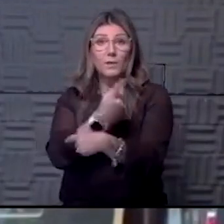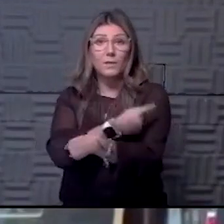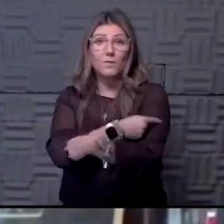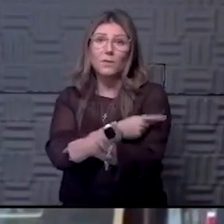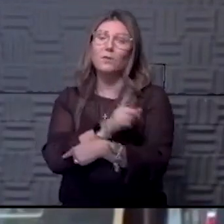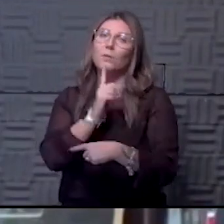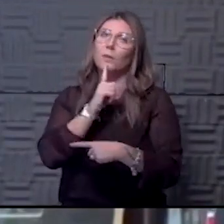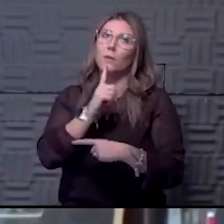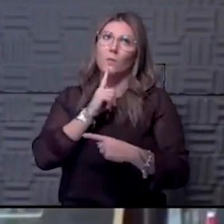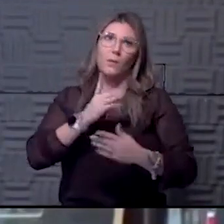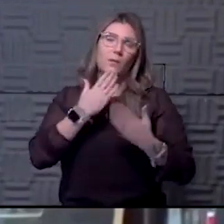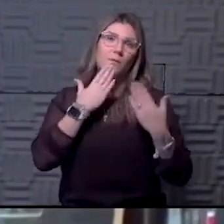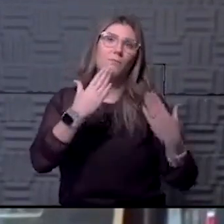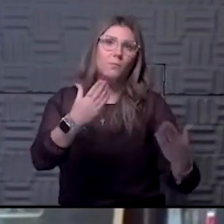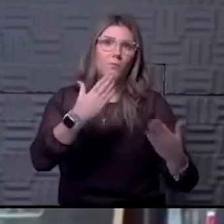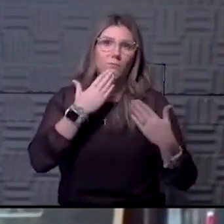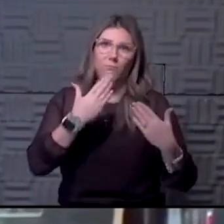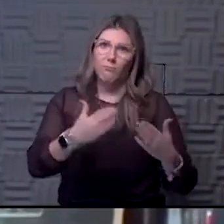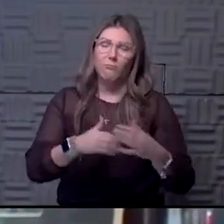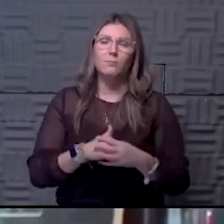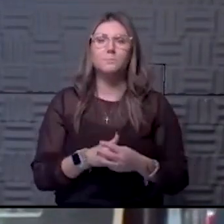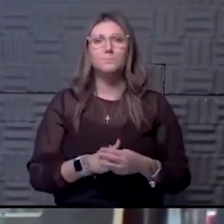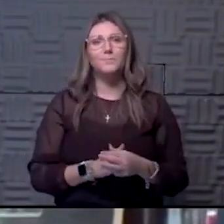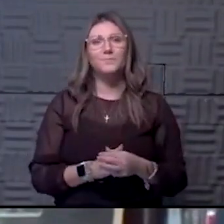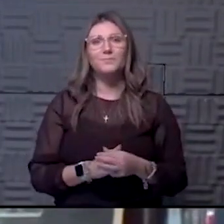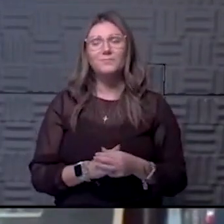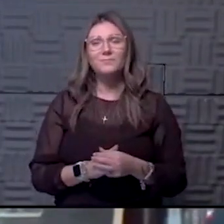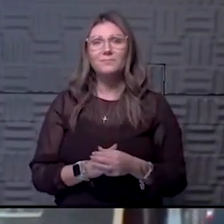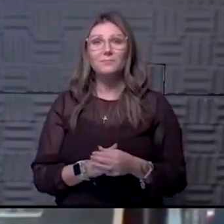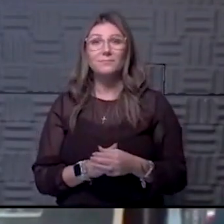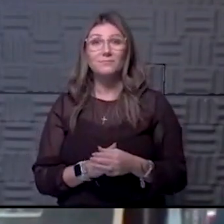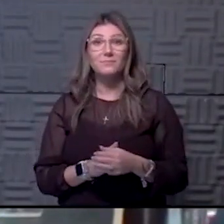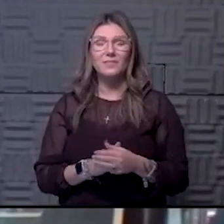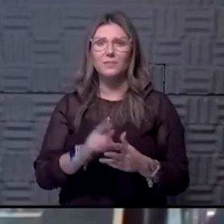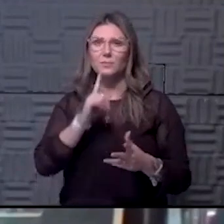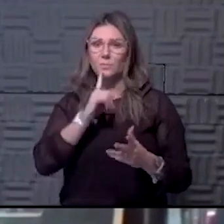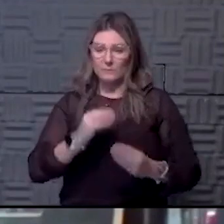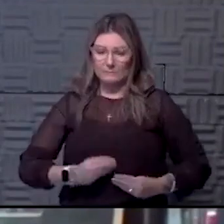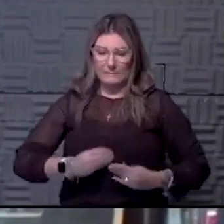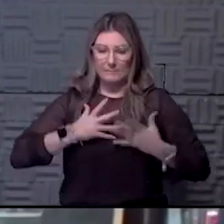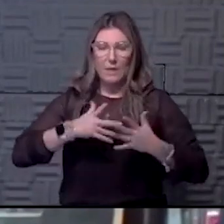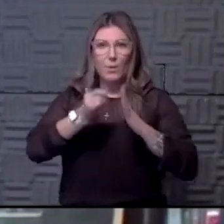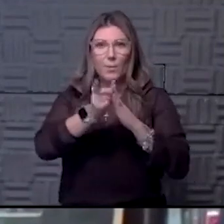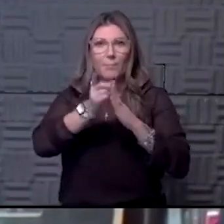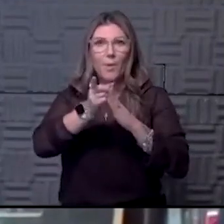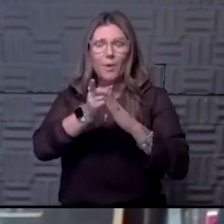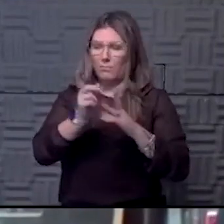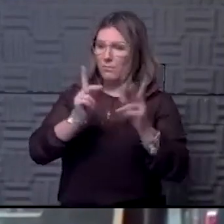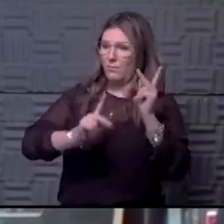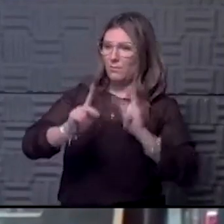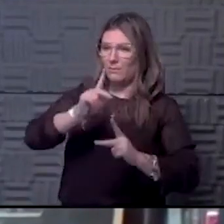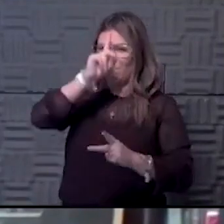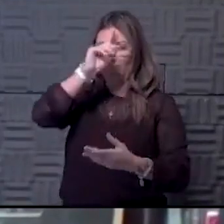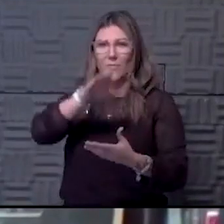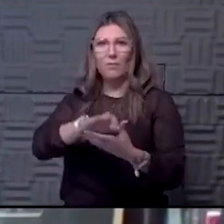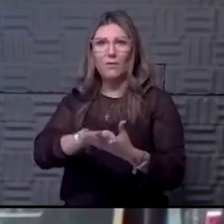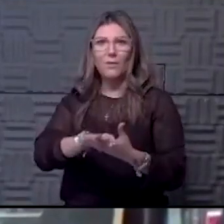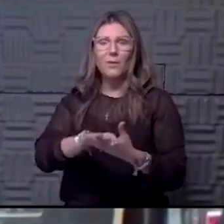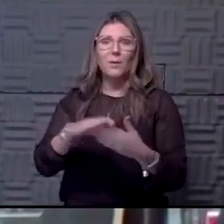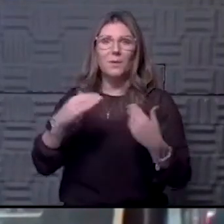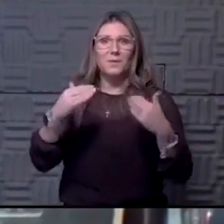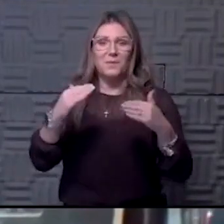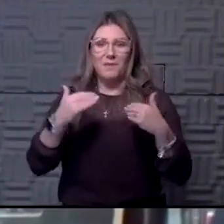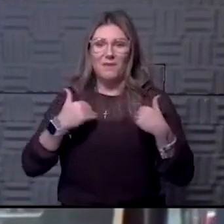so grateful. It is, one of those inspiring moments in which people believe that they